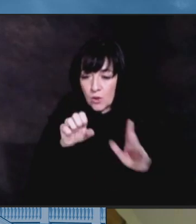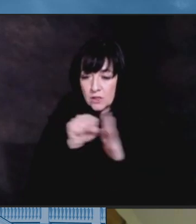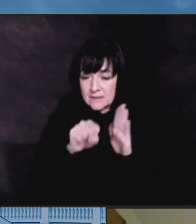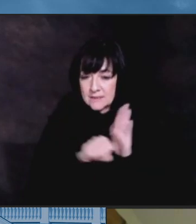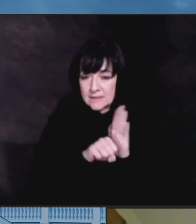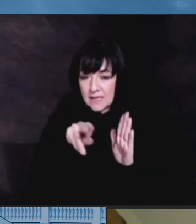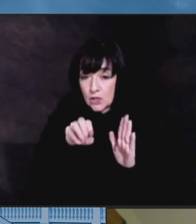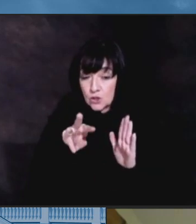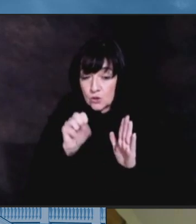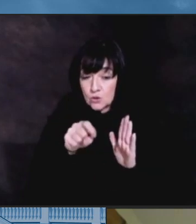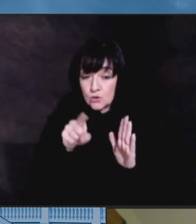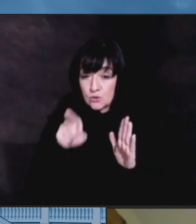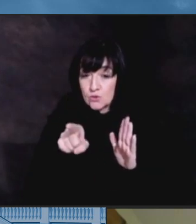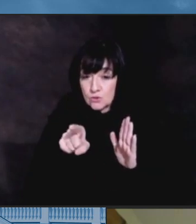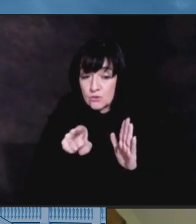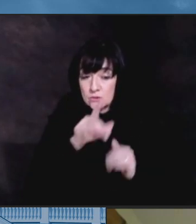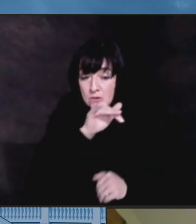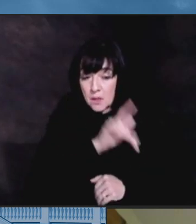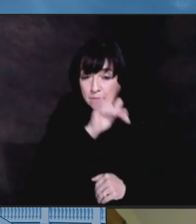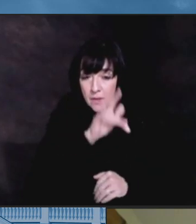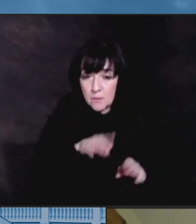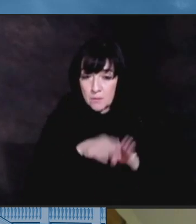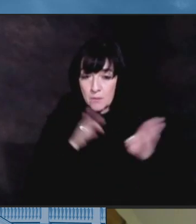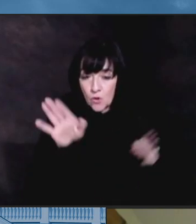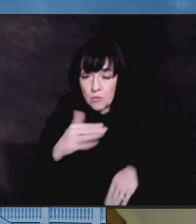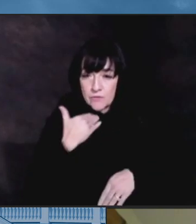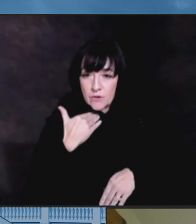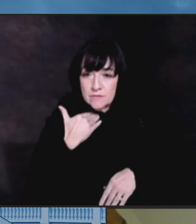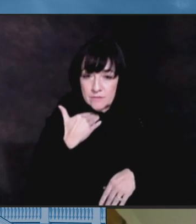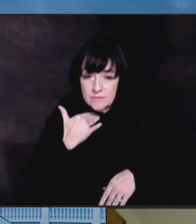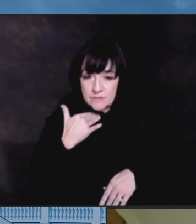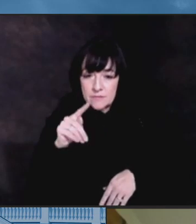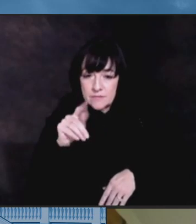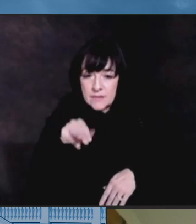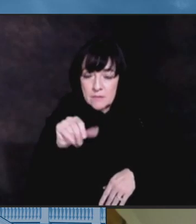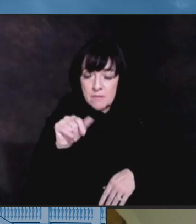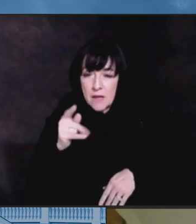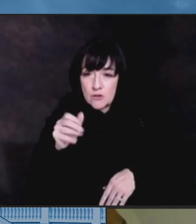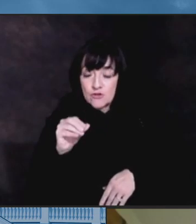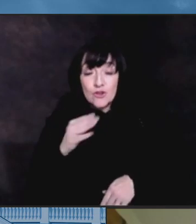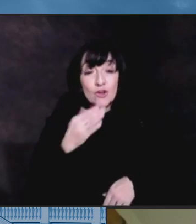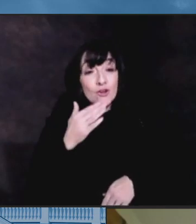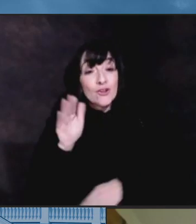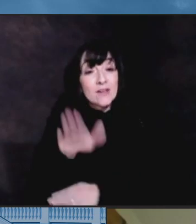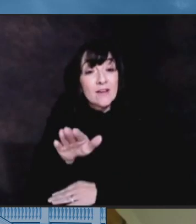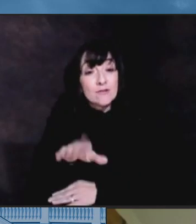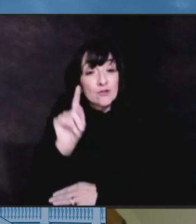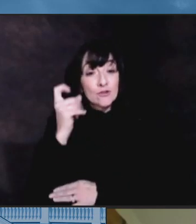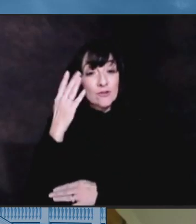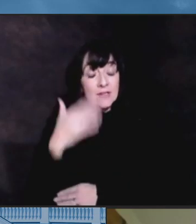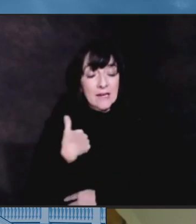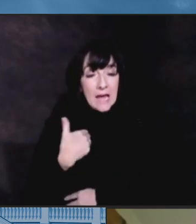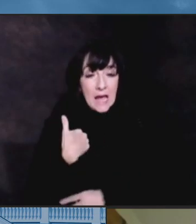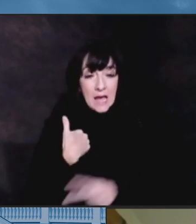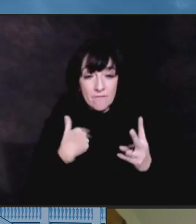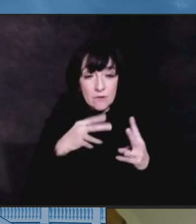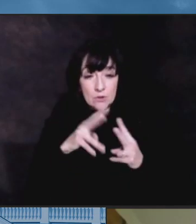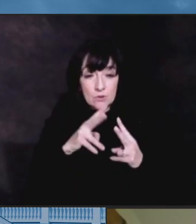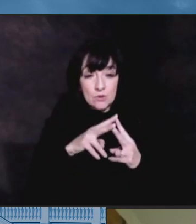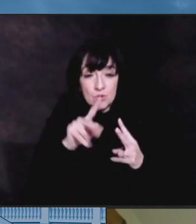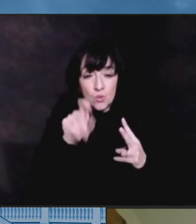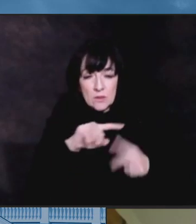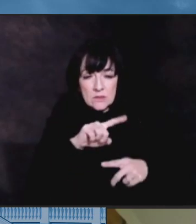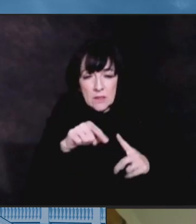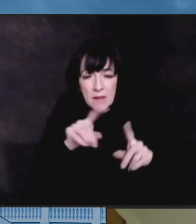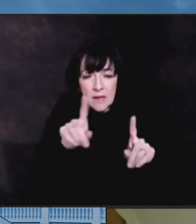Tim, you can unmute. Good afternoon, Governor. Hey, Tim. I have two questions, both about testing.